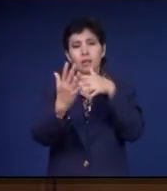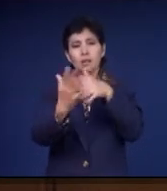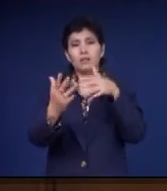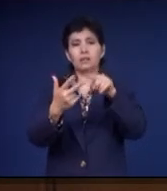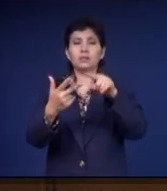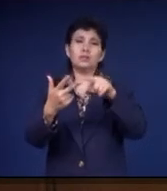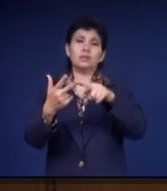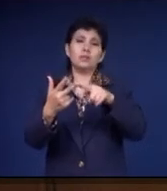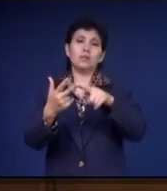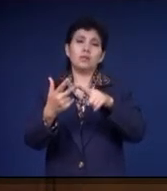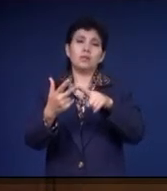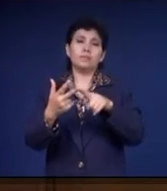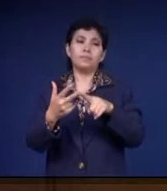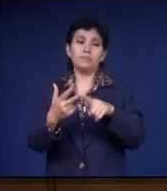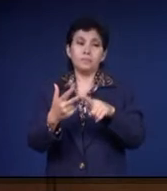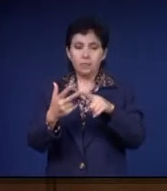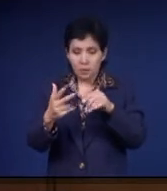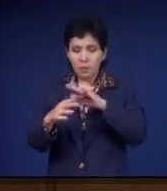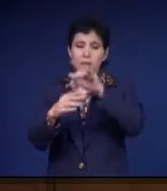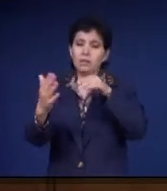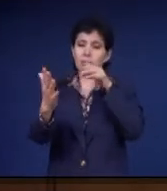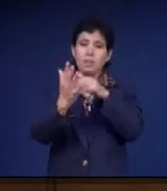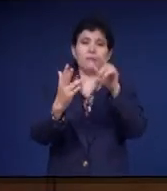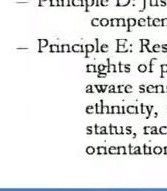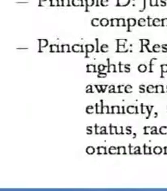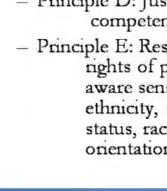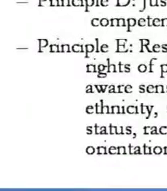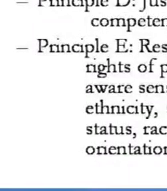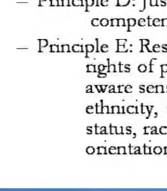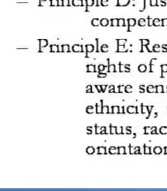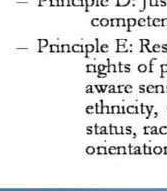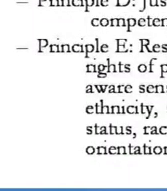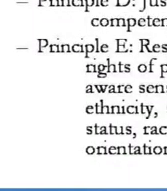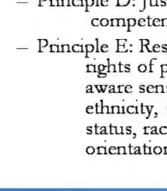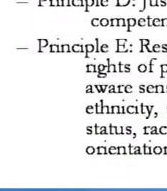famous, or he wanted to support his own hypothesis.